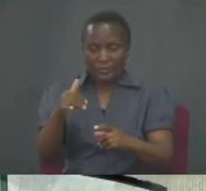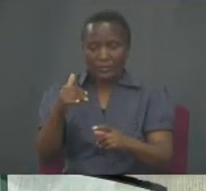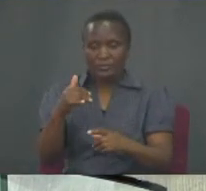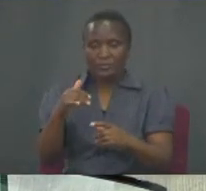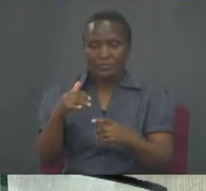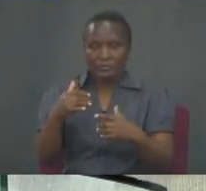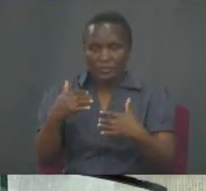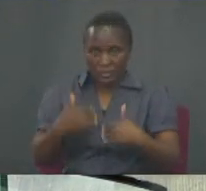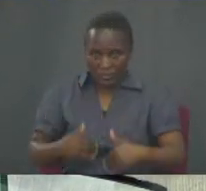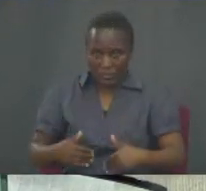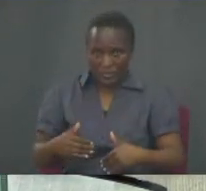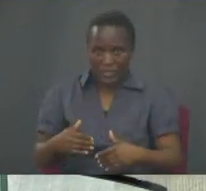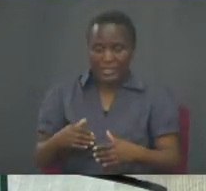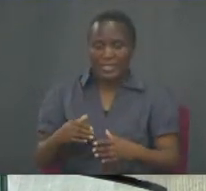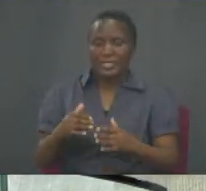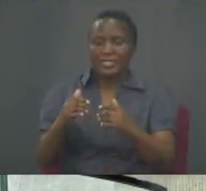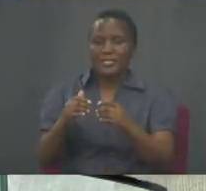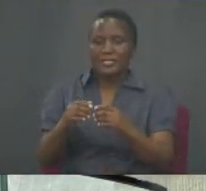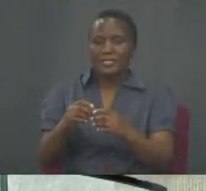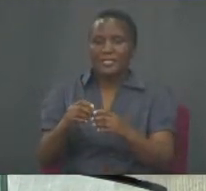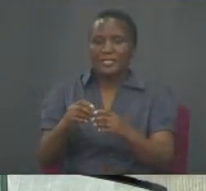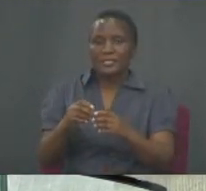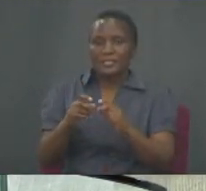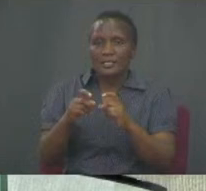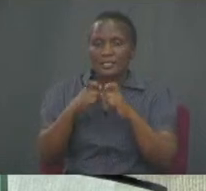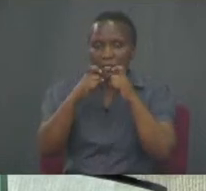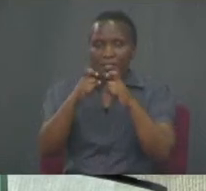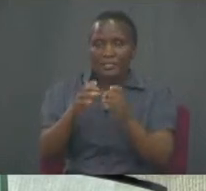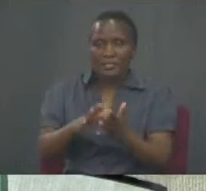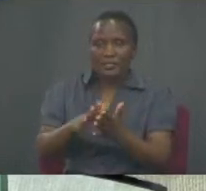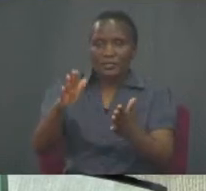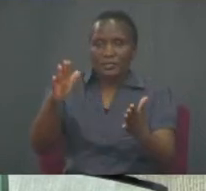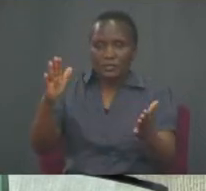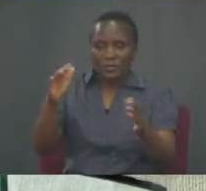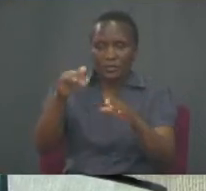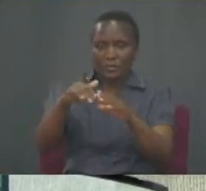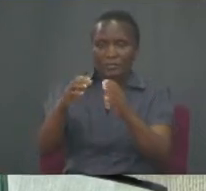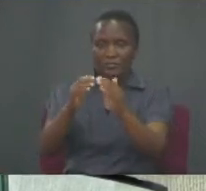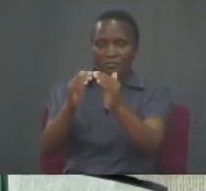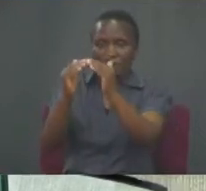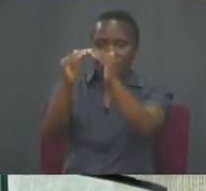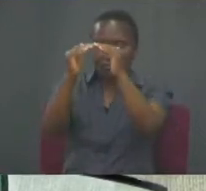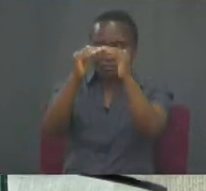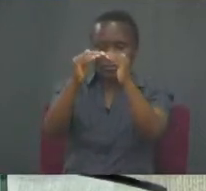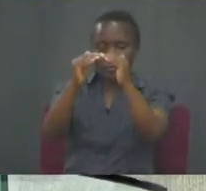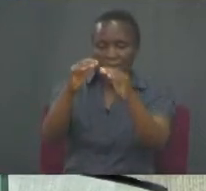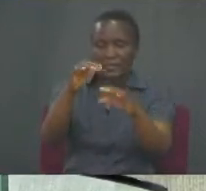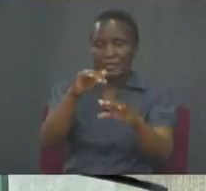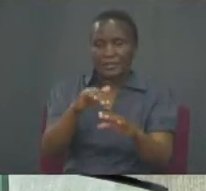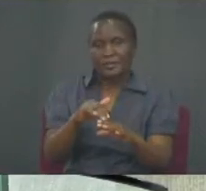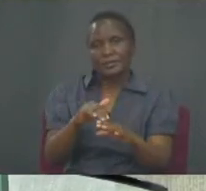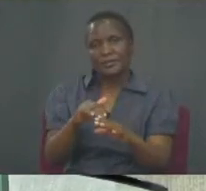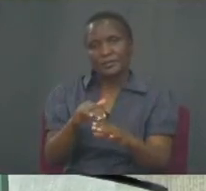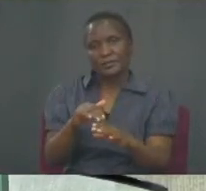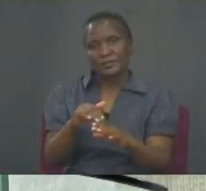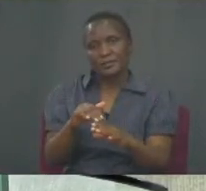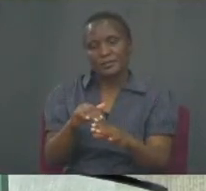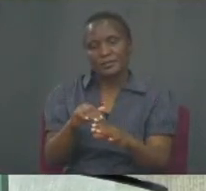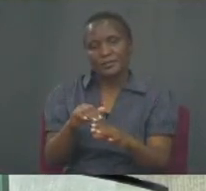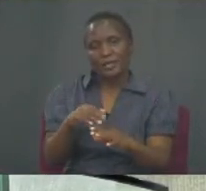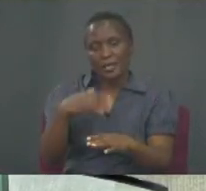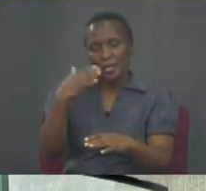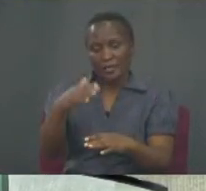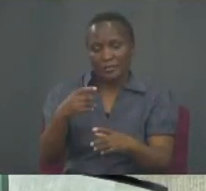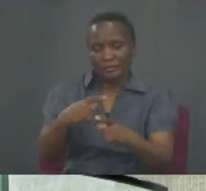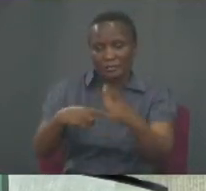we together, church? So Ellen White says in the book called Signs of the Times, page 18, paragraph 2, every success